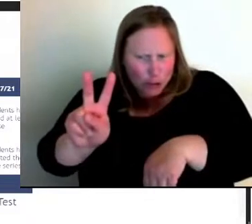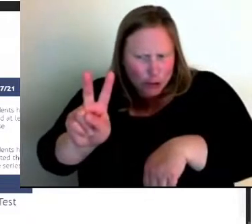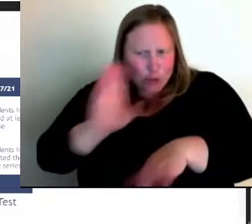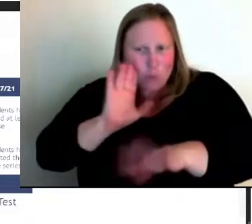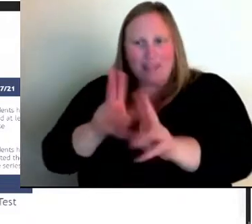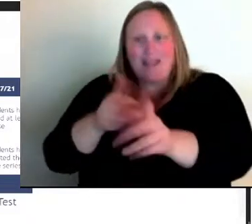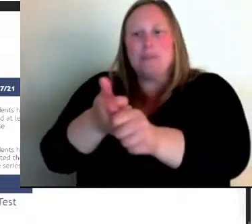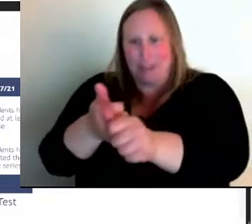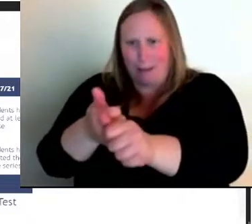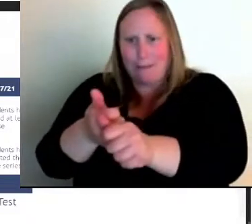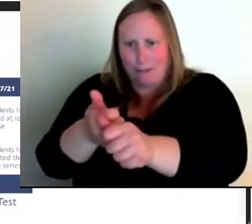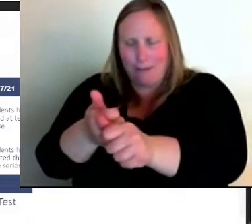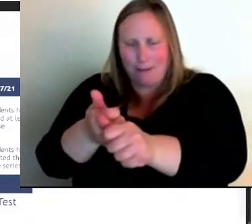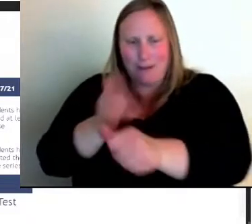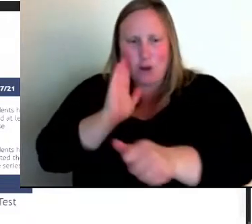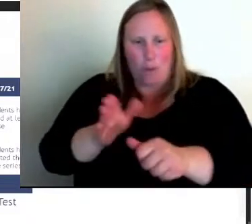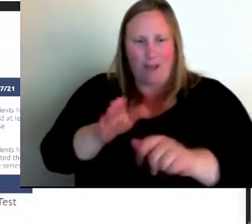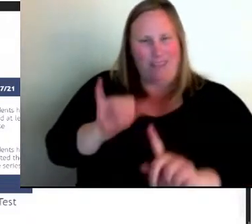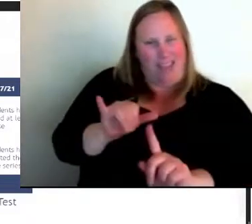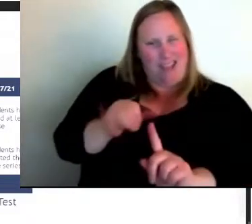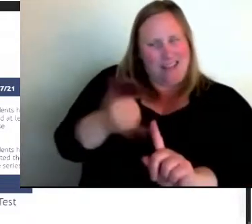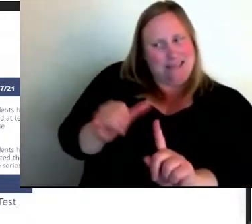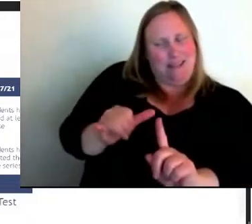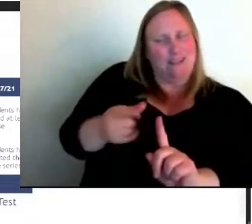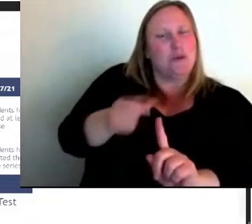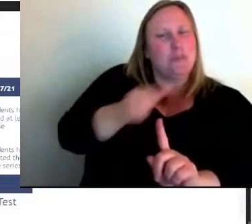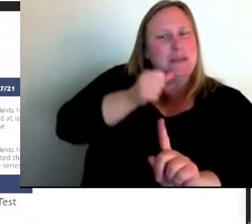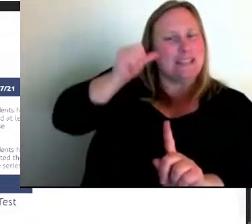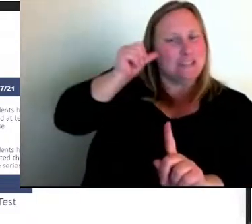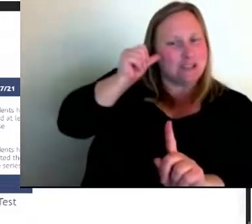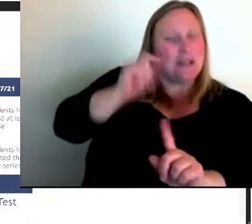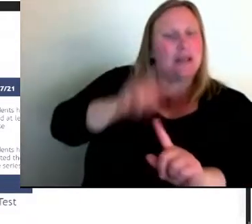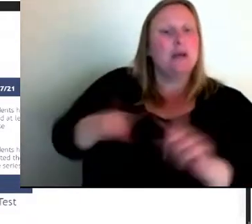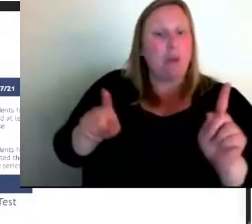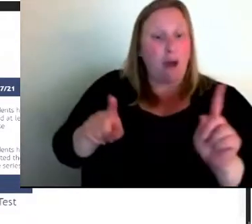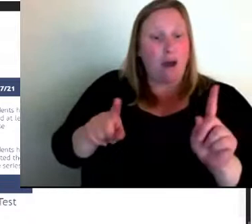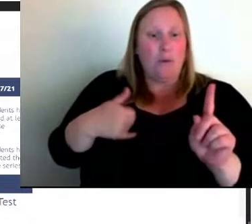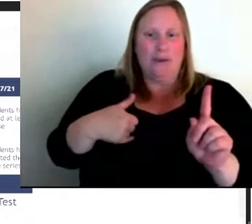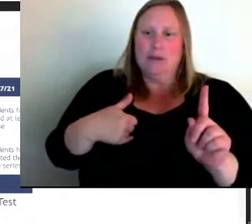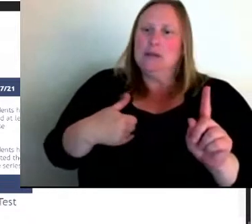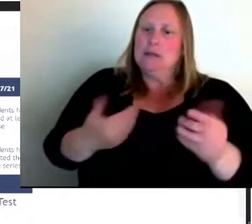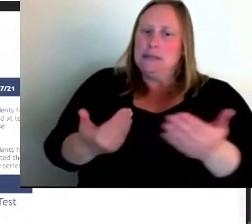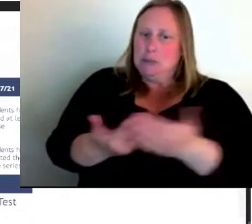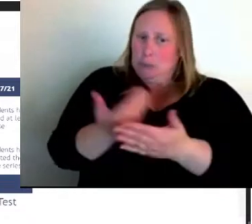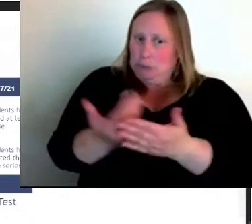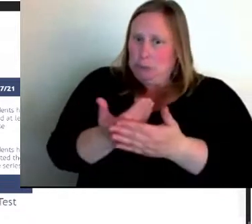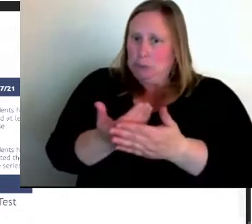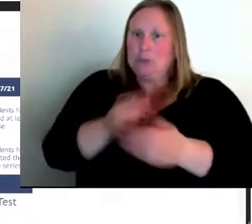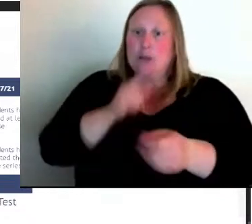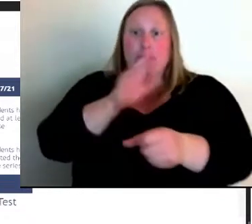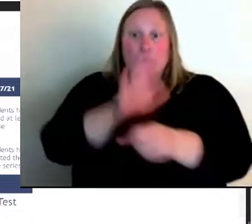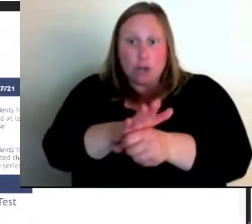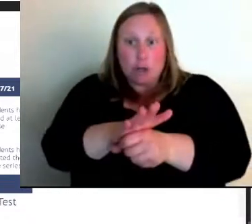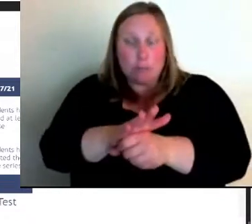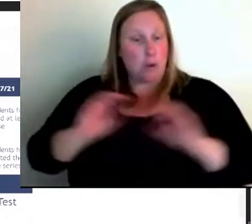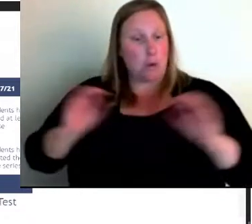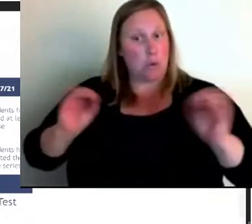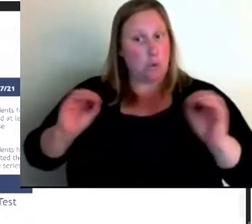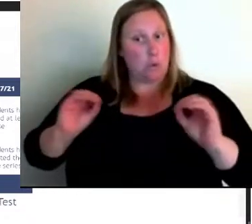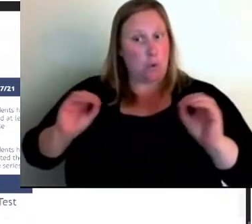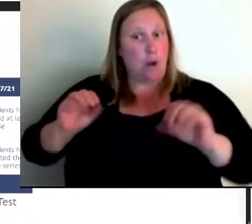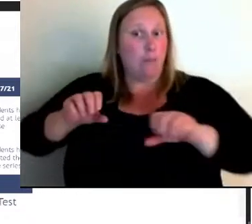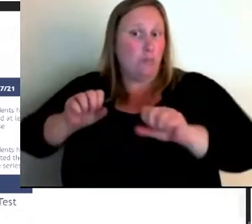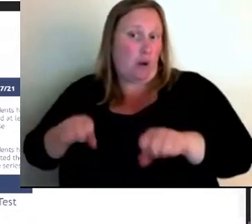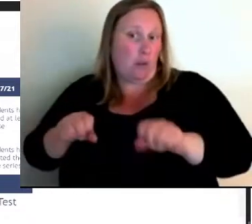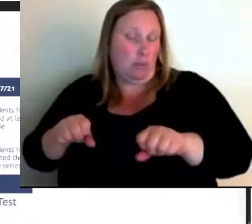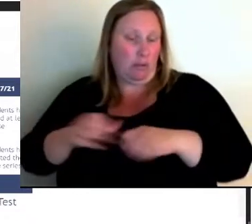4. So this is still yesterday's data, but 3 new confirmed deaths and no new probable deaths yesterday. And that the